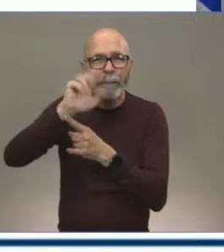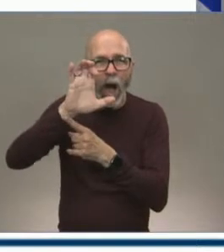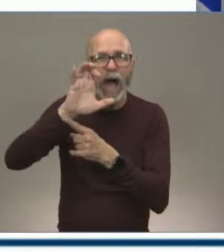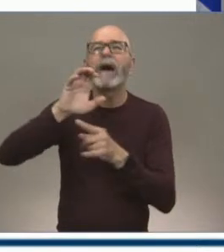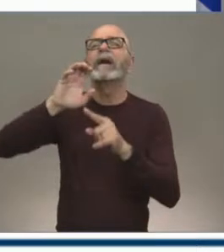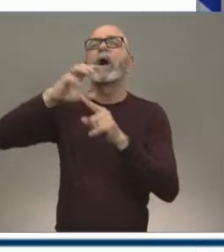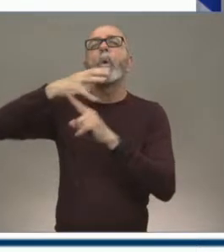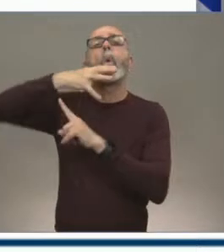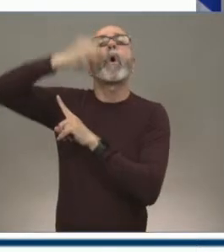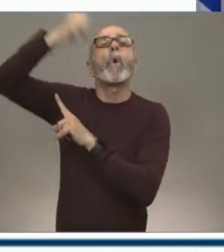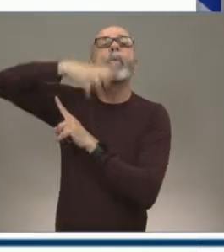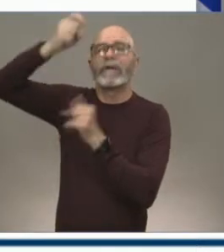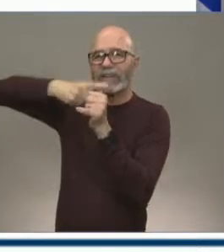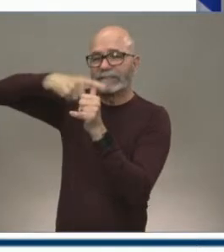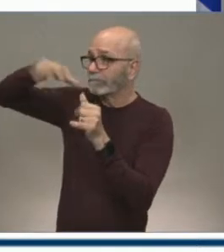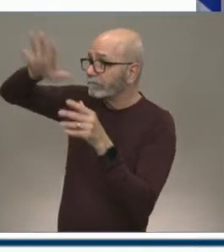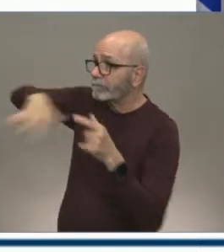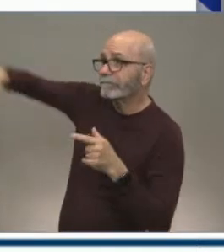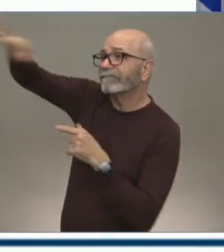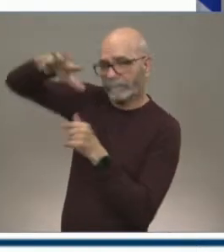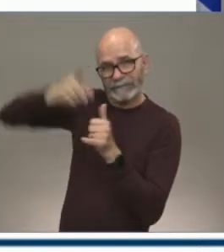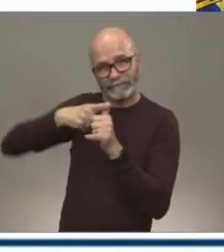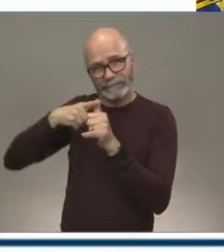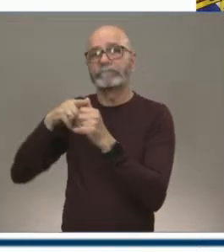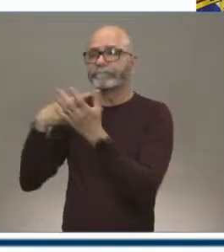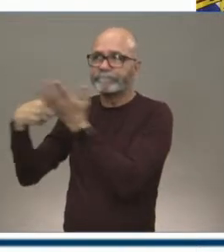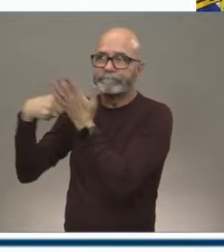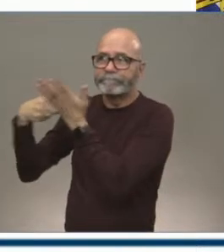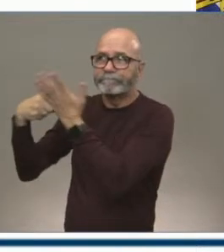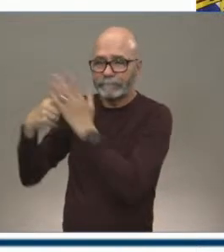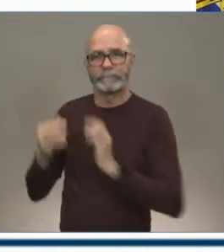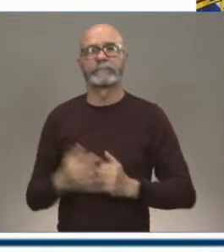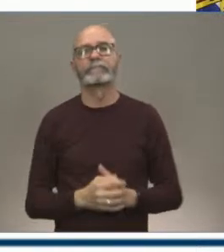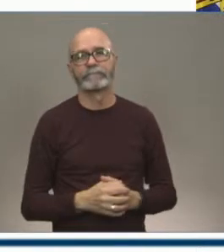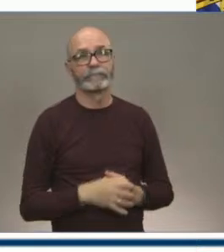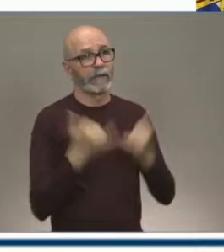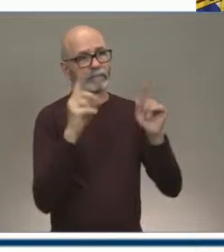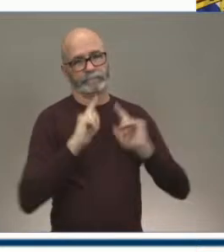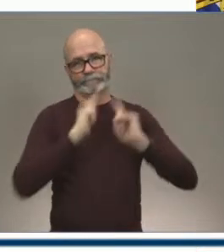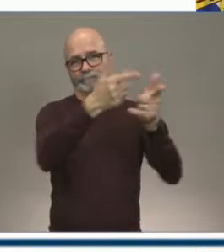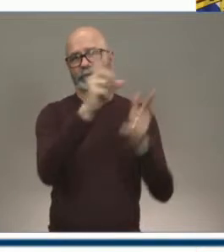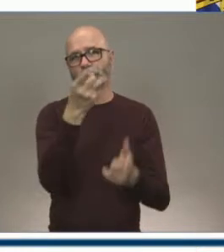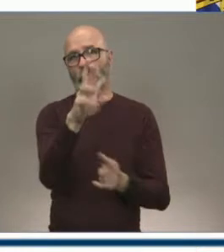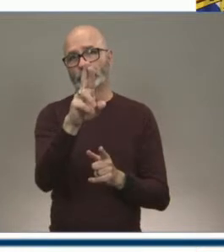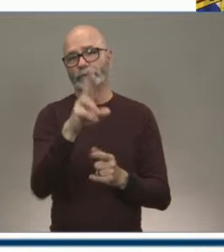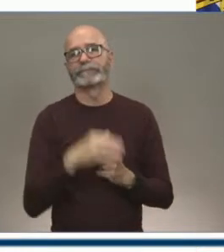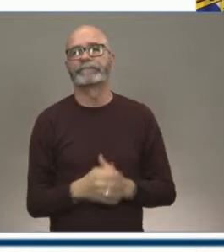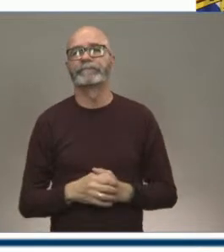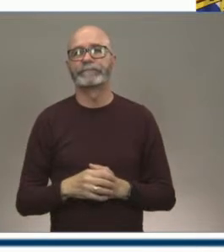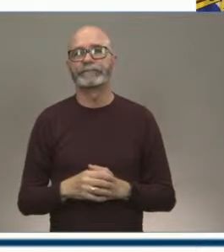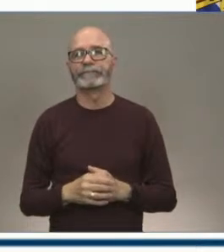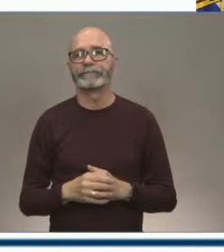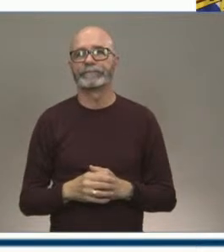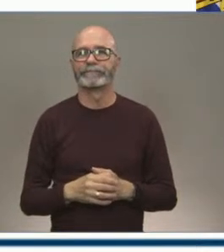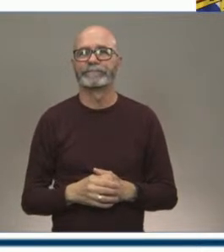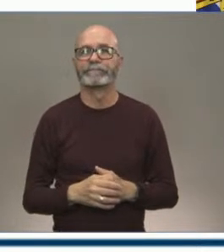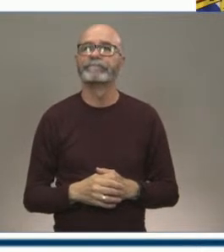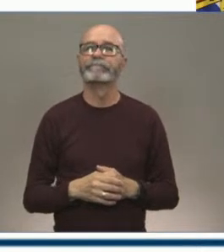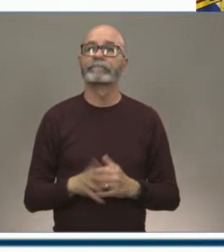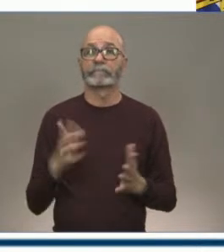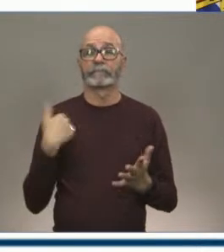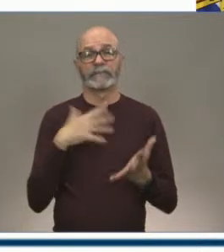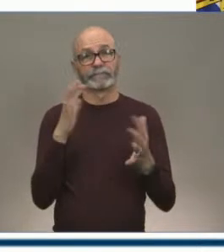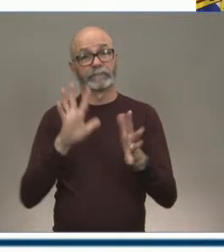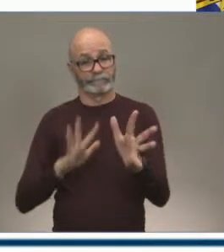week, I should say. With that, Dr. Strang, over to you. Thank you, Premier. Good afternoon, everybody. So since our last update on Tuesday, we